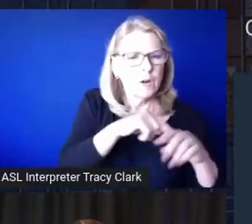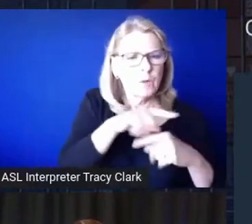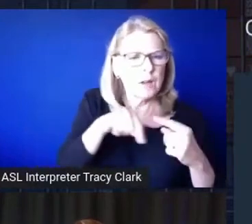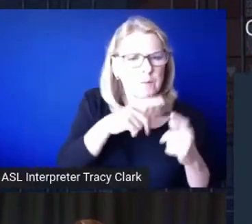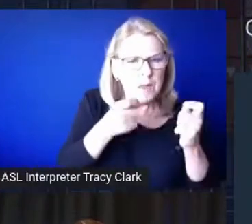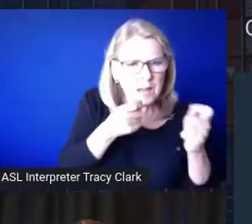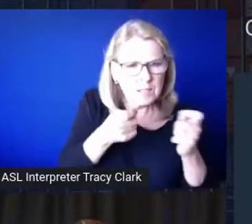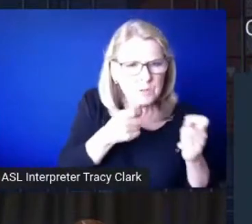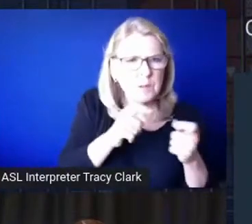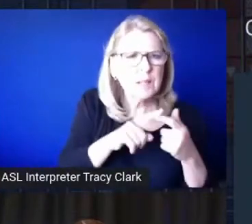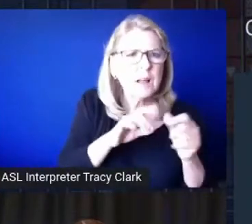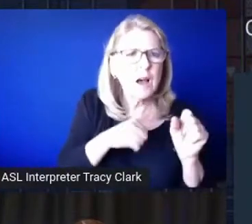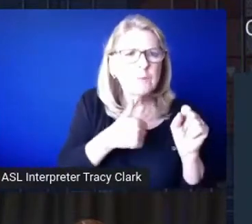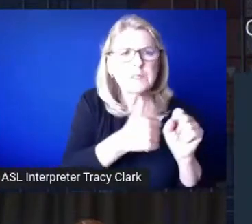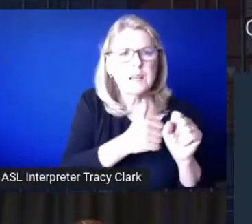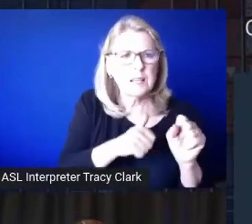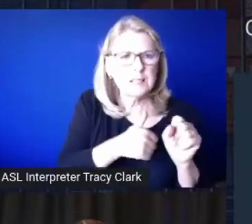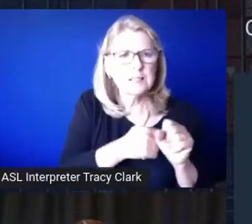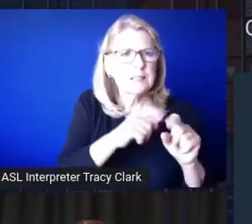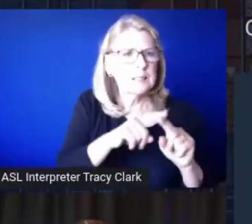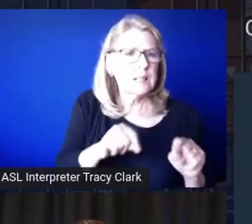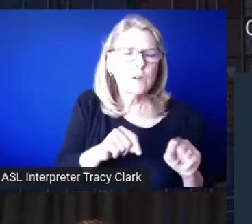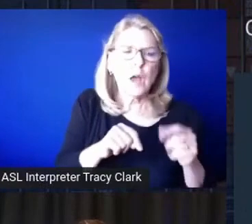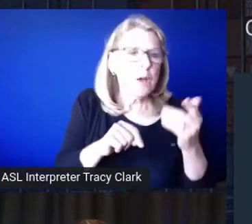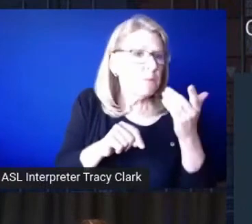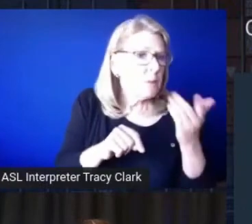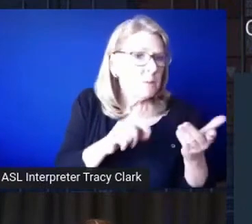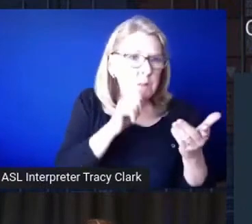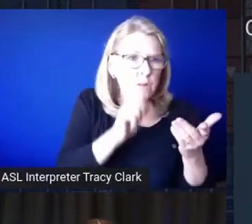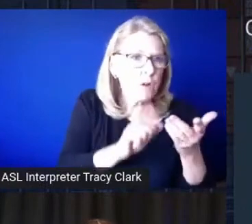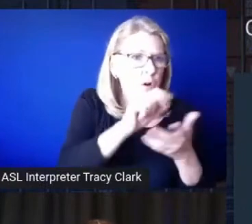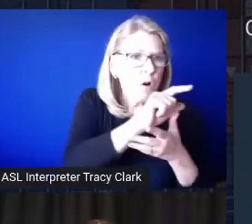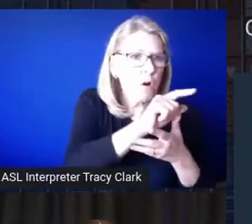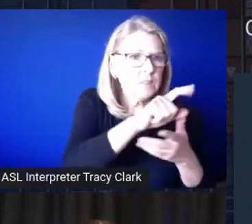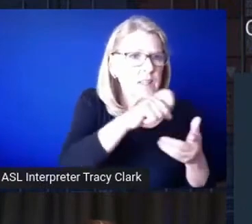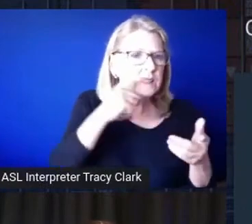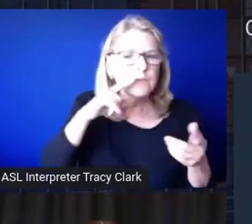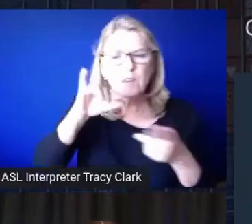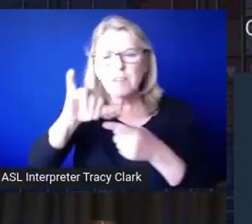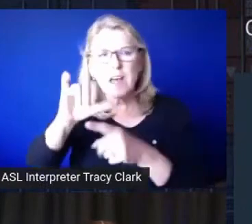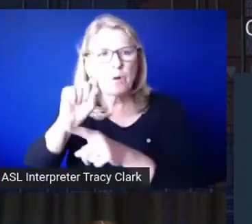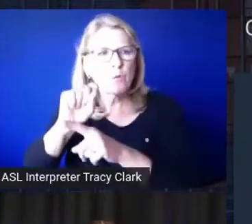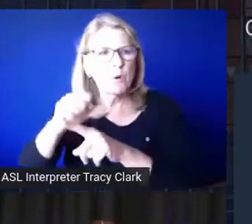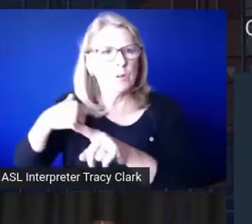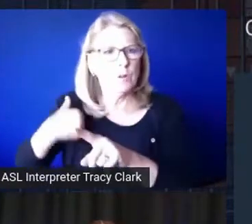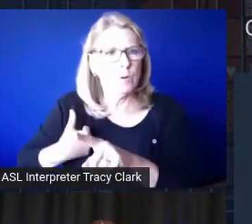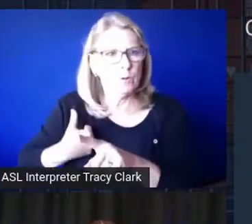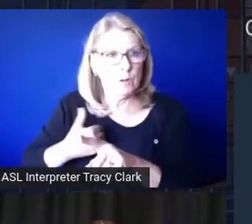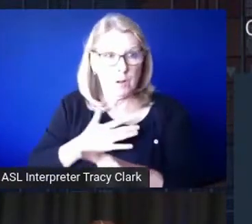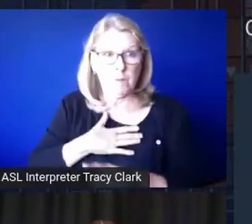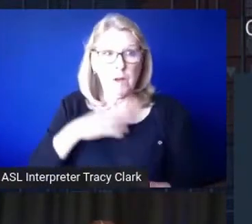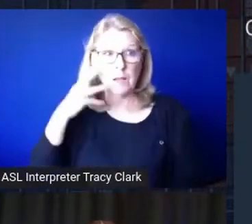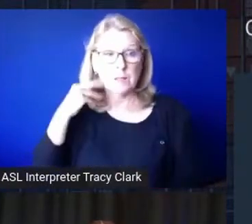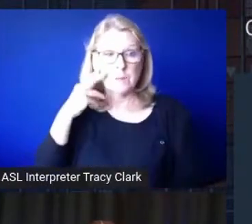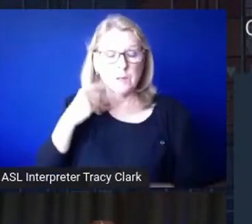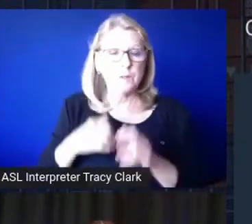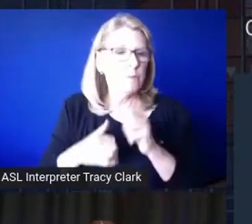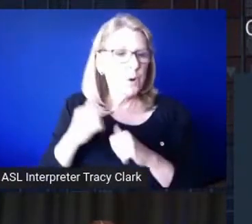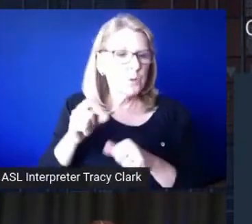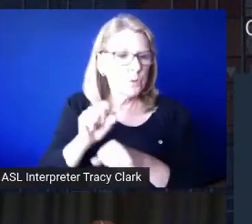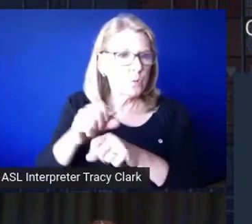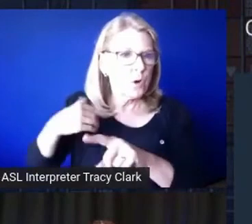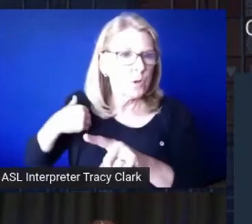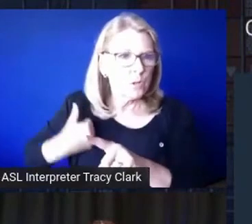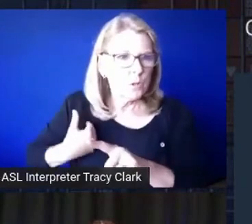not be necessary for that particular workload. And from my experience, like the vast majority of workloads that I've seen from customers don't actually require that level